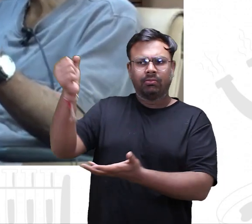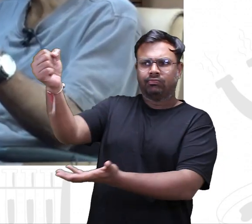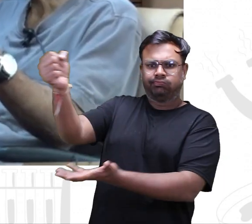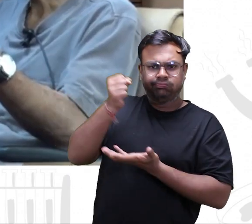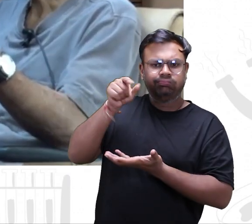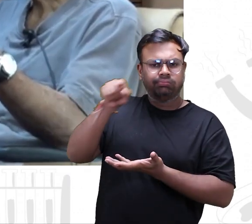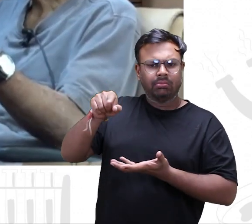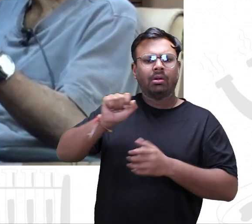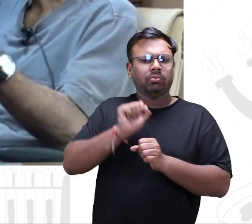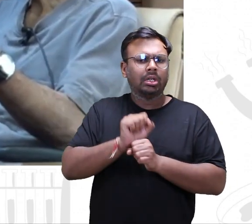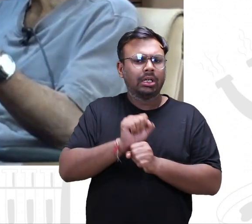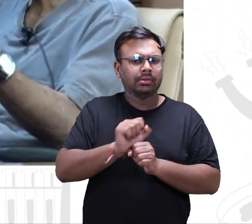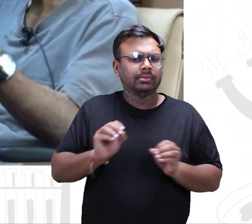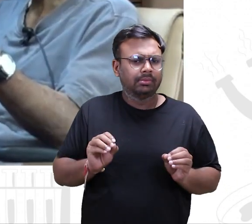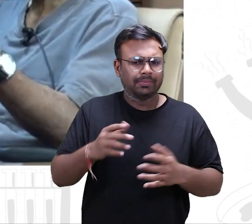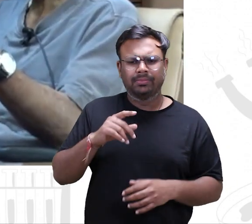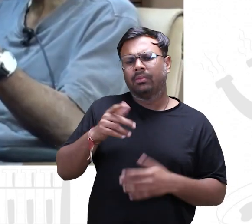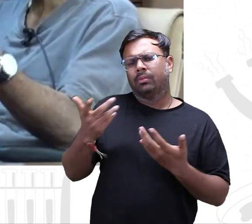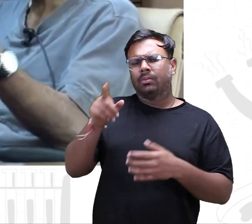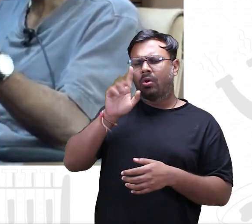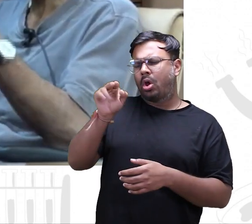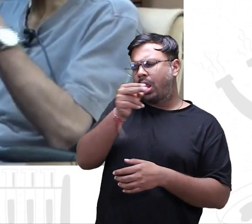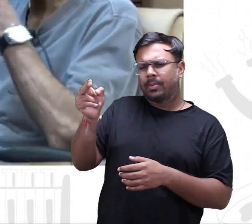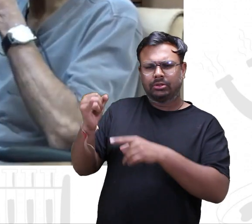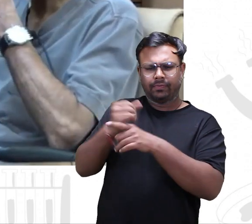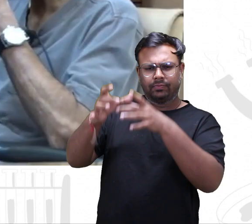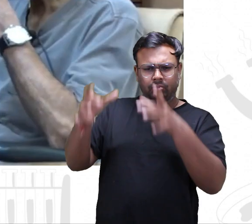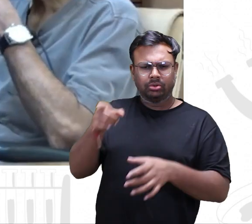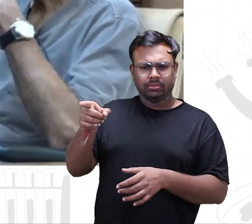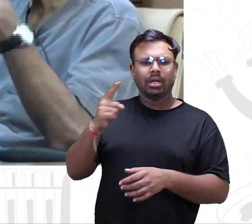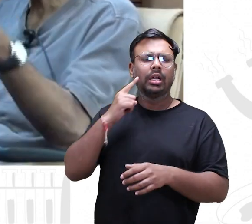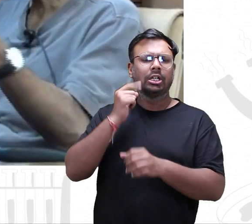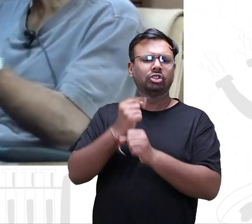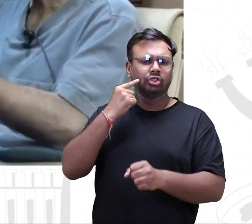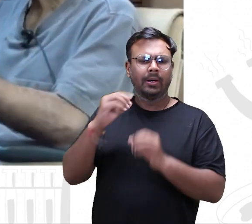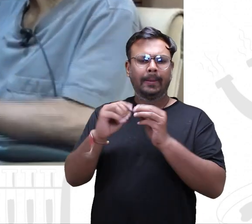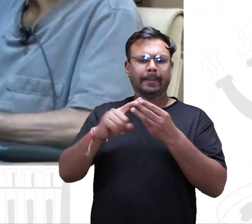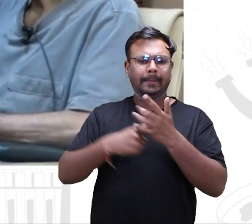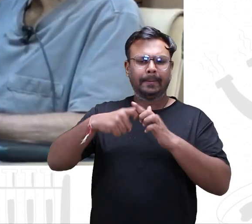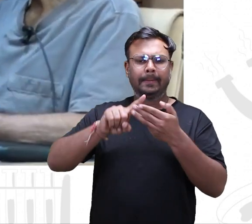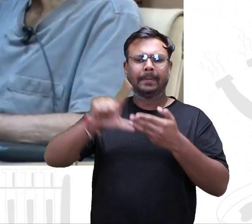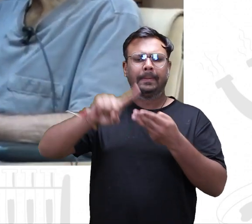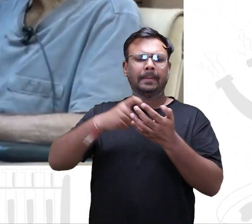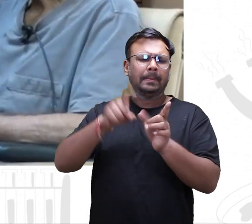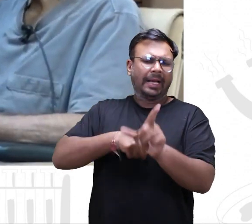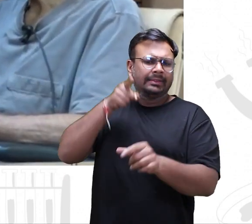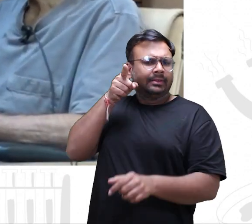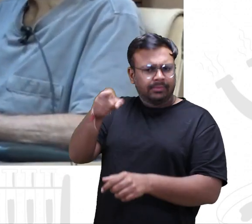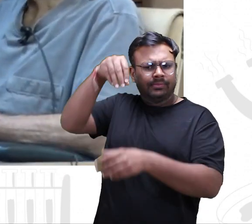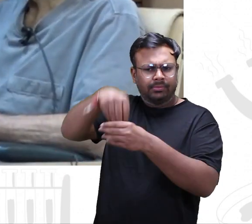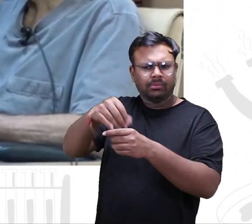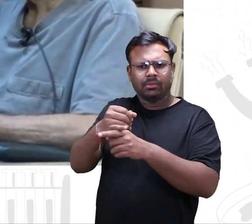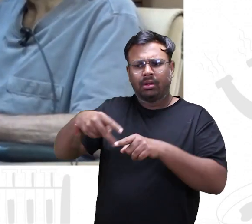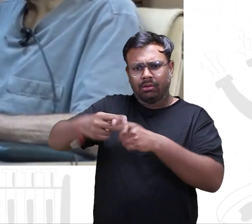funded our initial work. Okay. That is, she started this institute called IGI in Berkeley, India. So it's